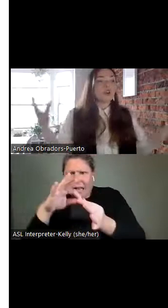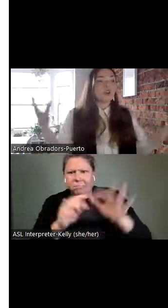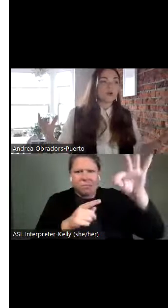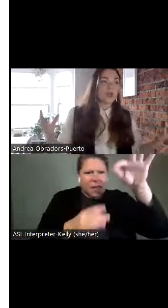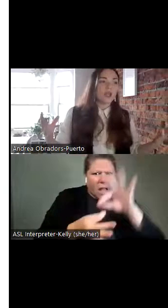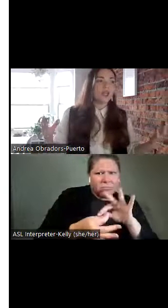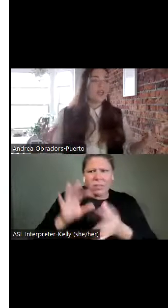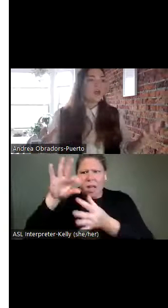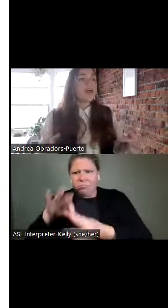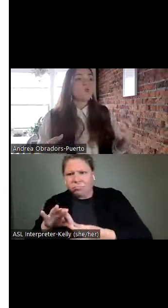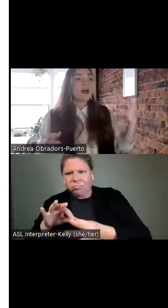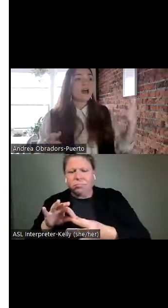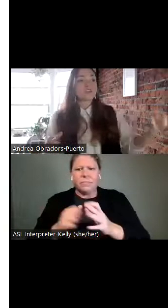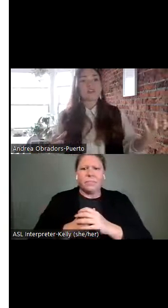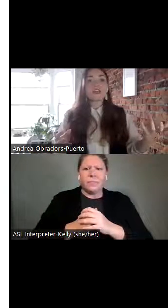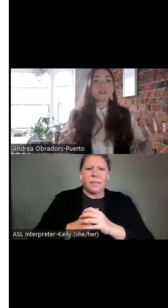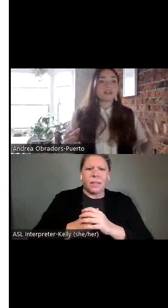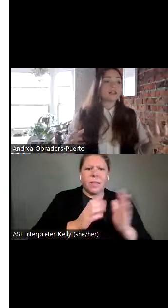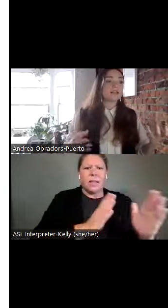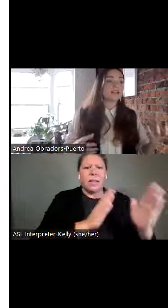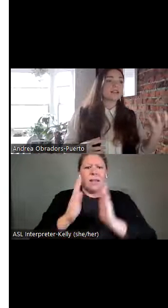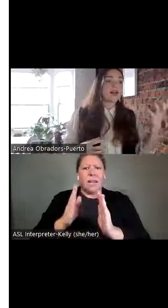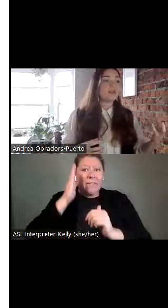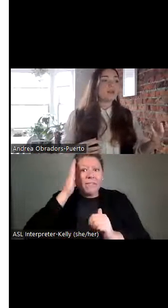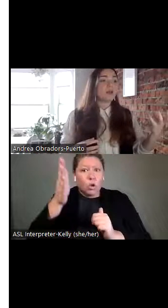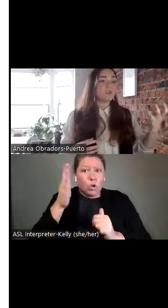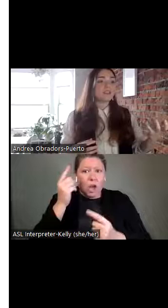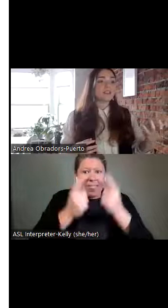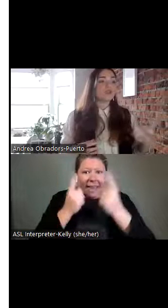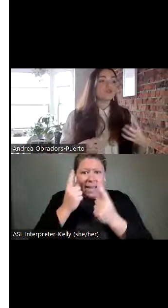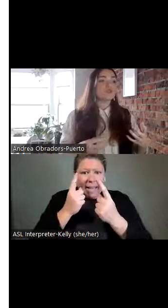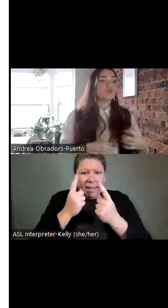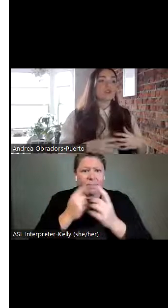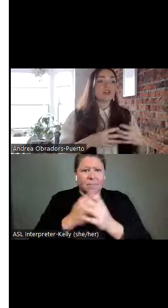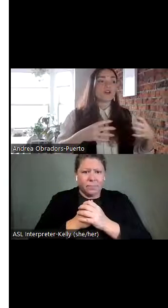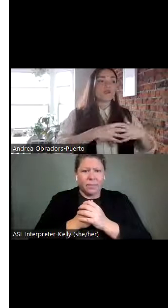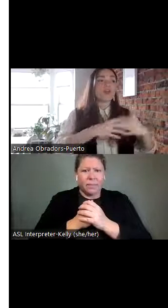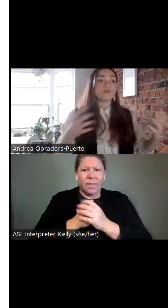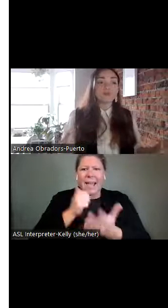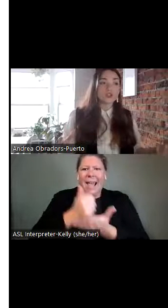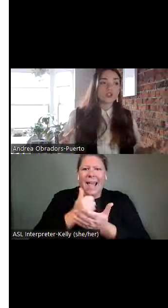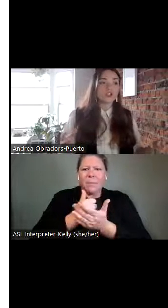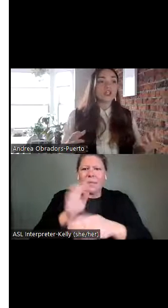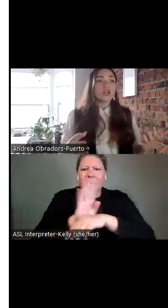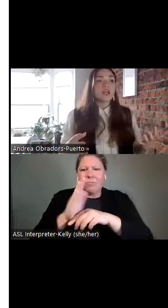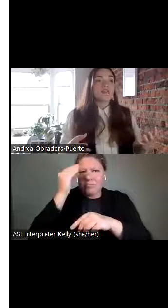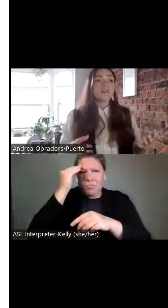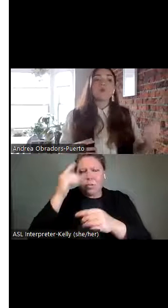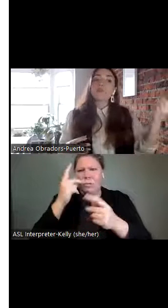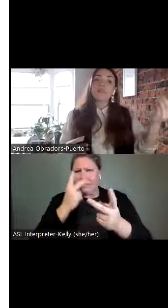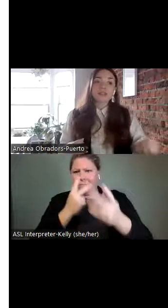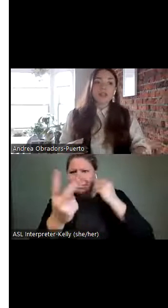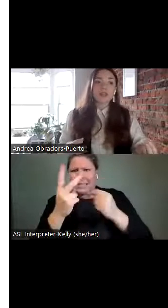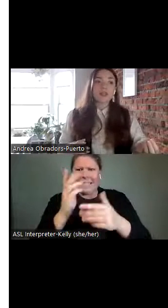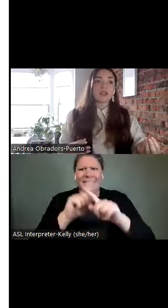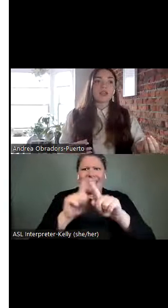more holistic way. Then we have future thinking, that it's helping business to prove a range of plausible futures. And then we